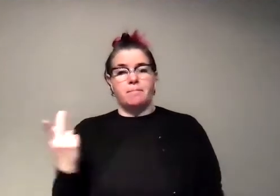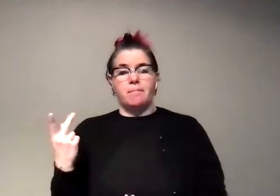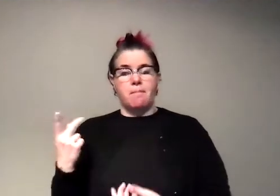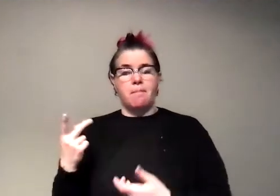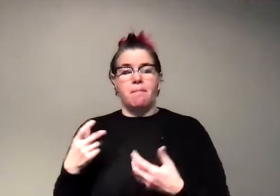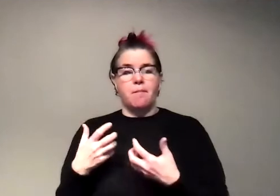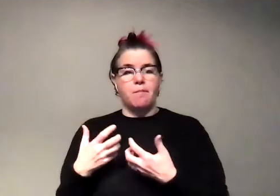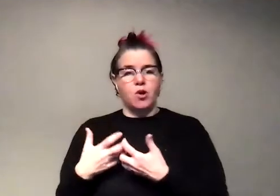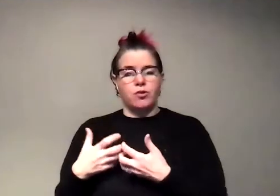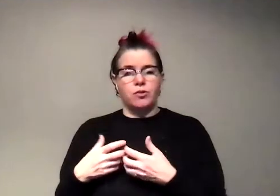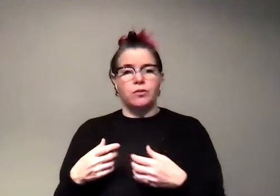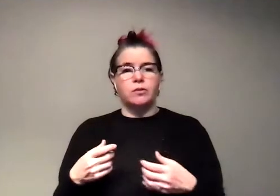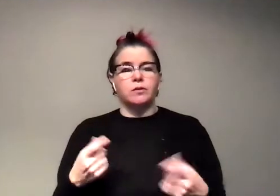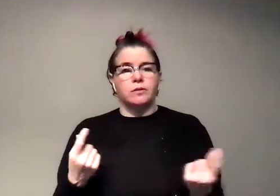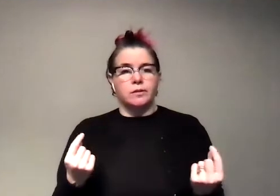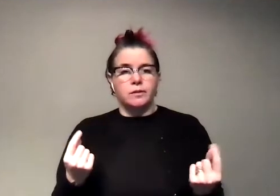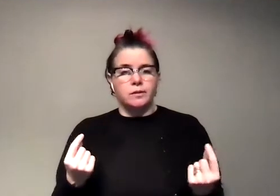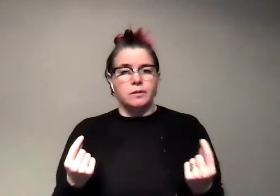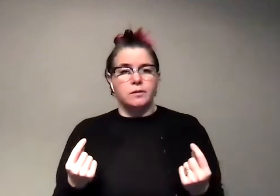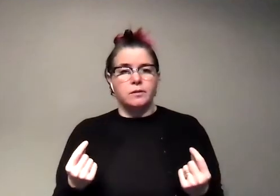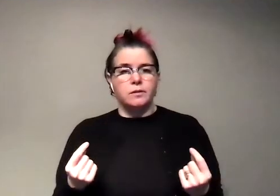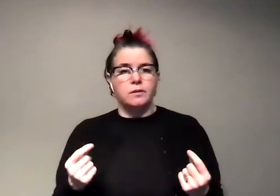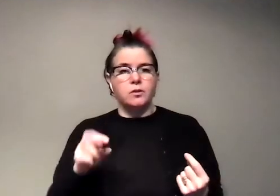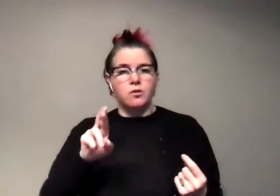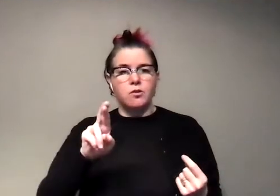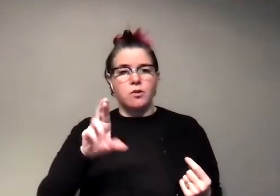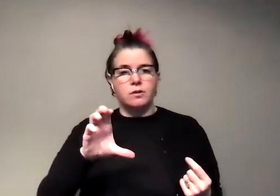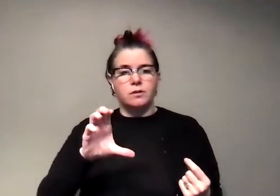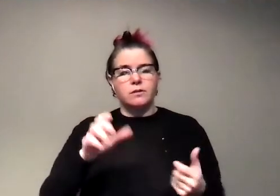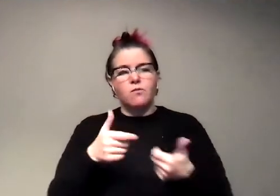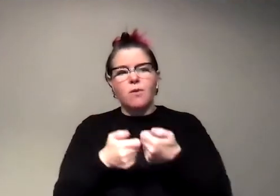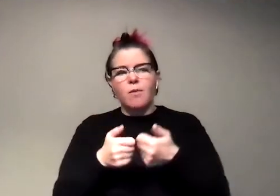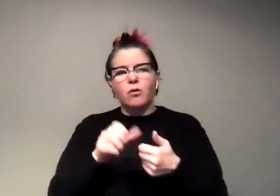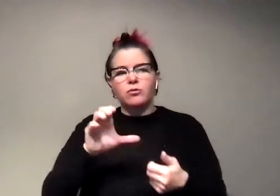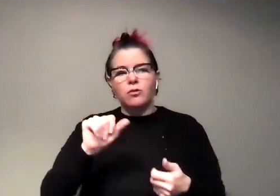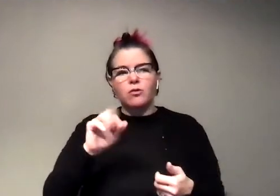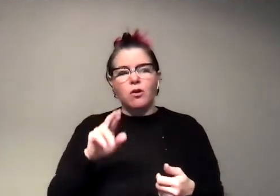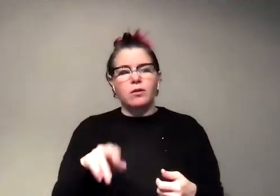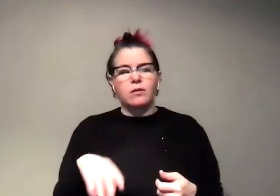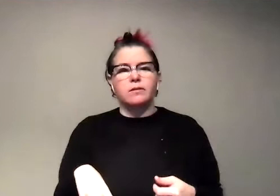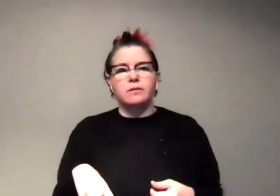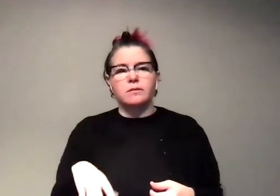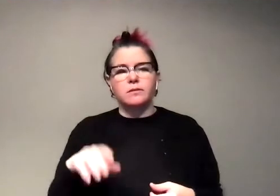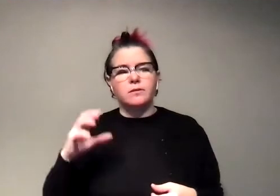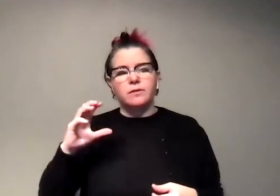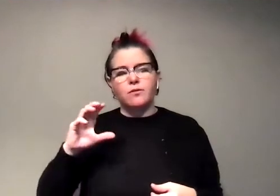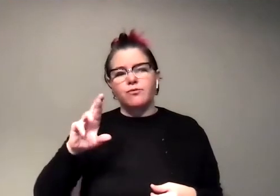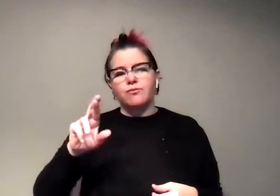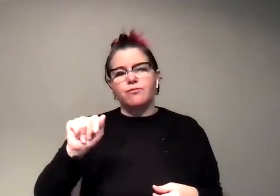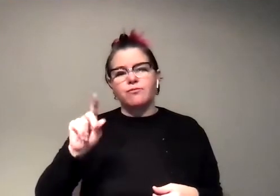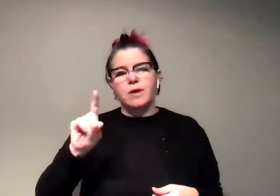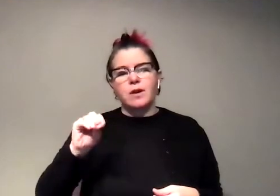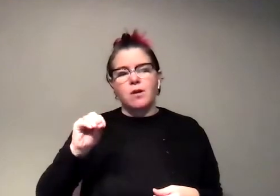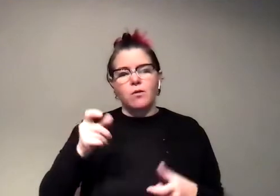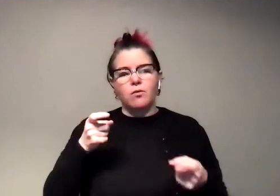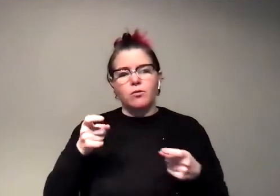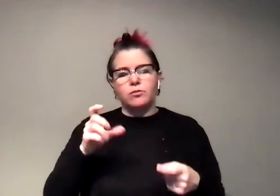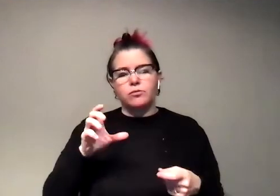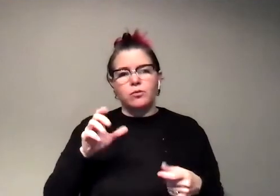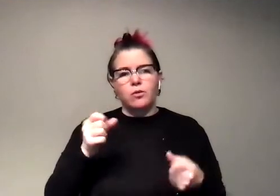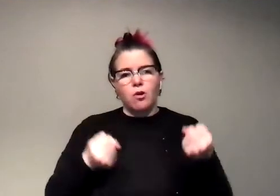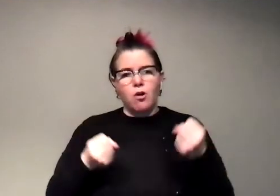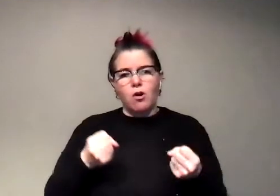did was we got a RC car, so like a radio controlled car, and we sort of